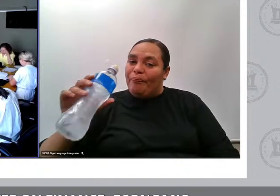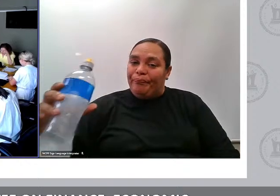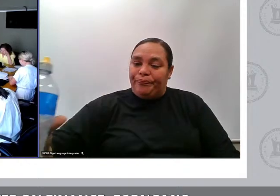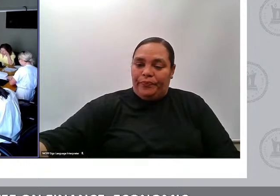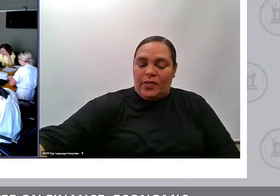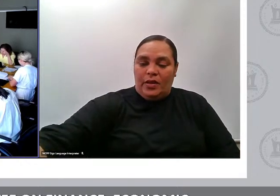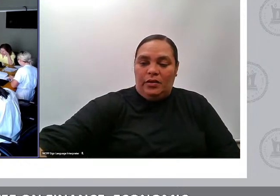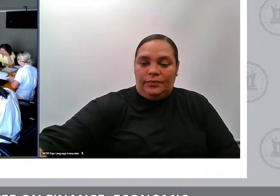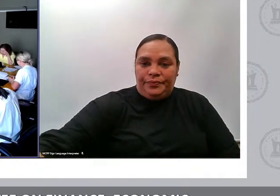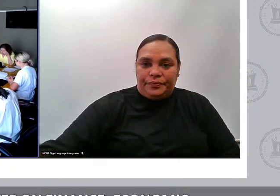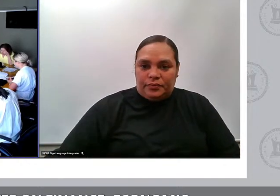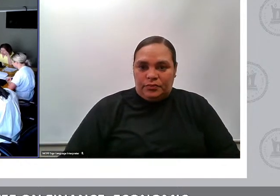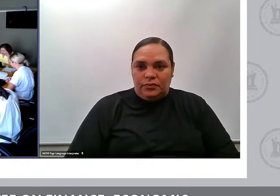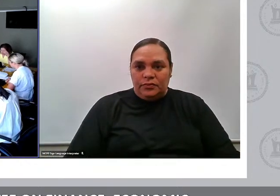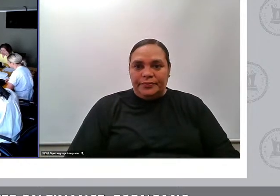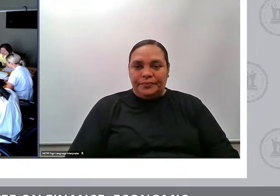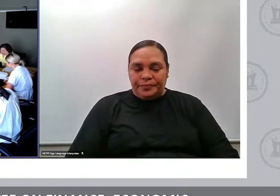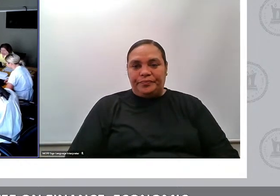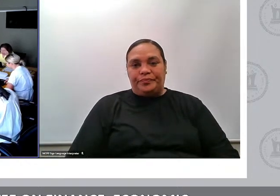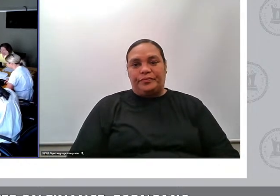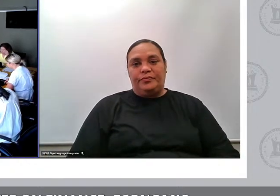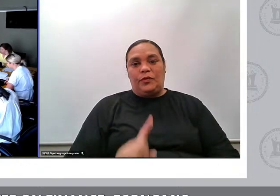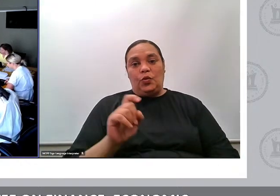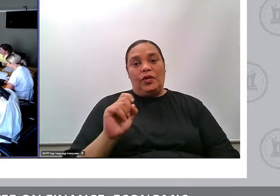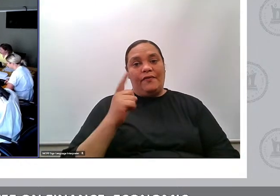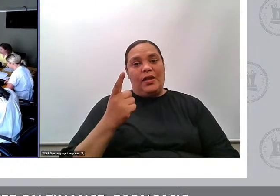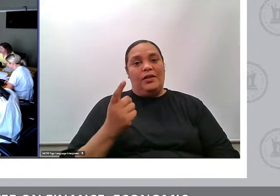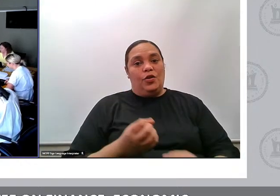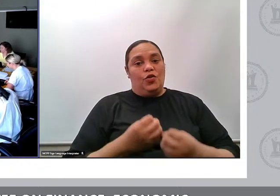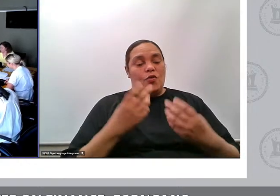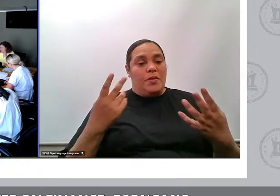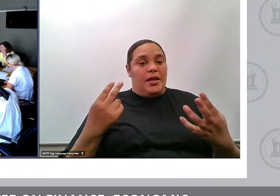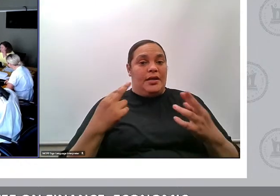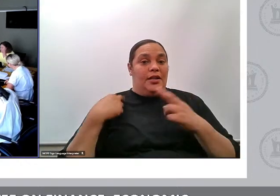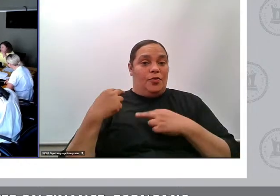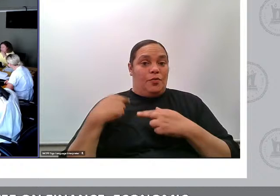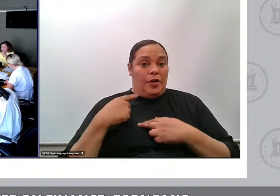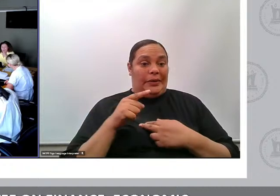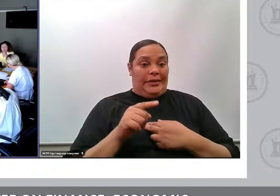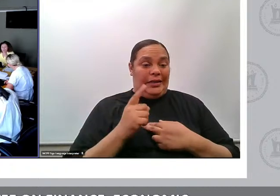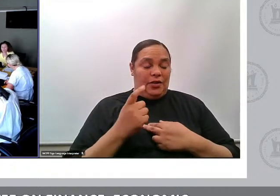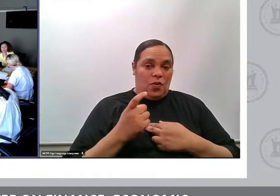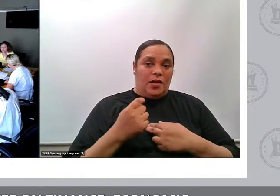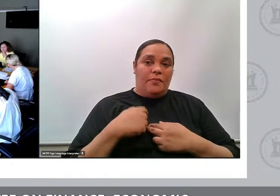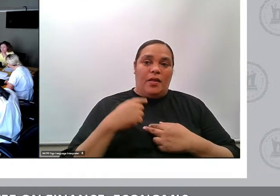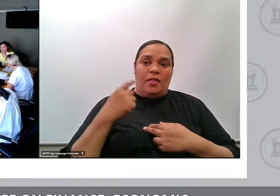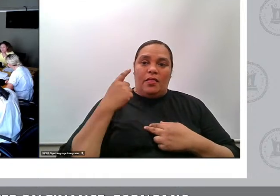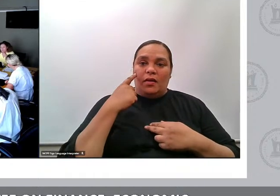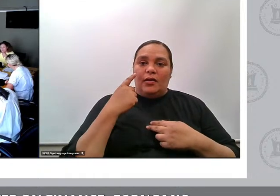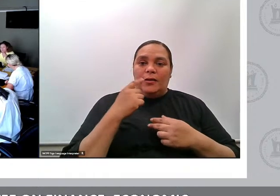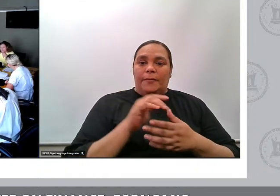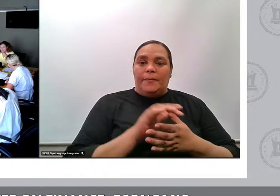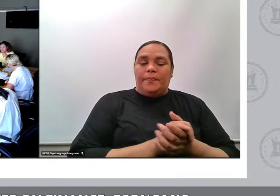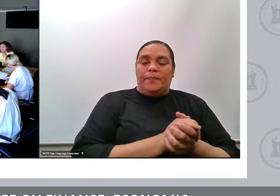Thank you. The first question in terms of too many responsibilities, I think